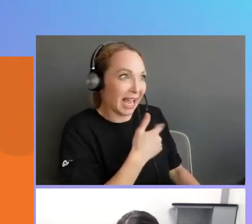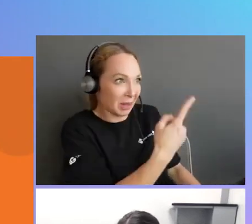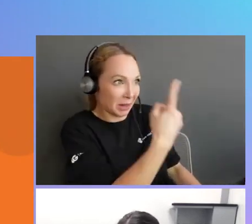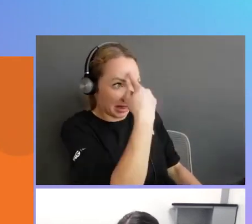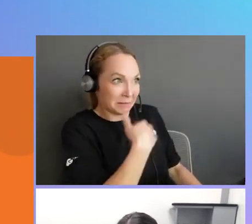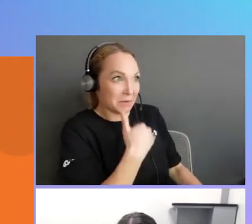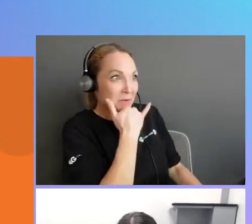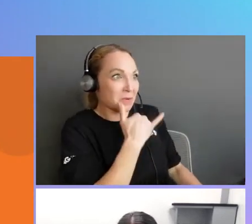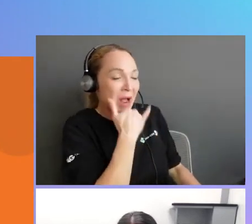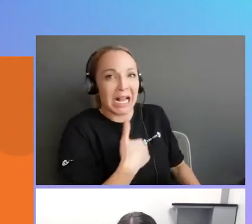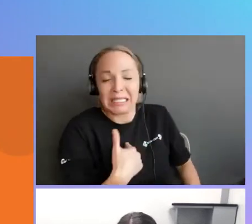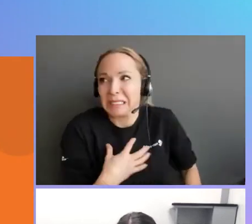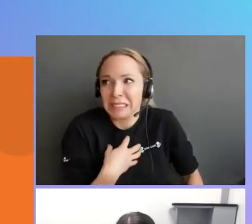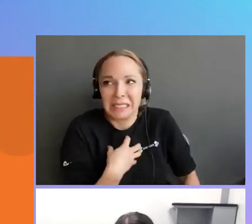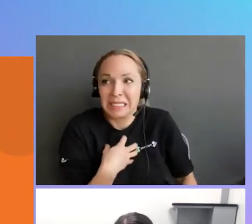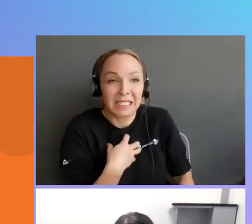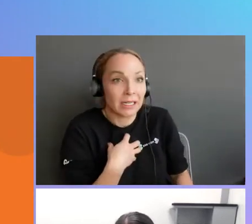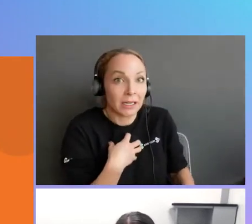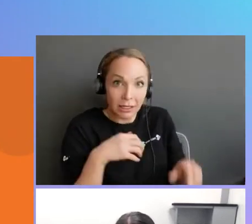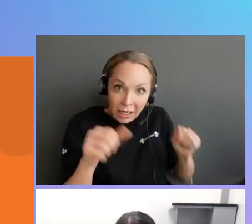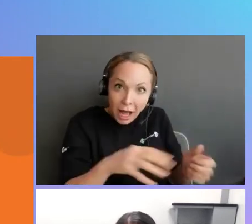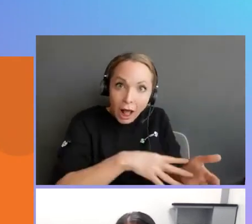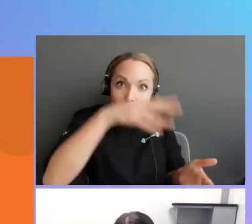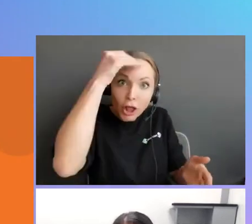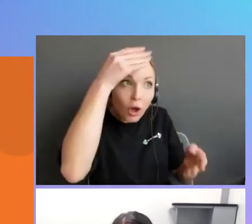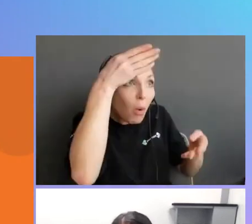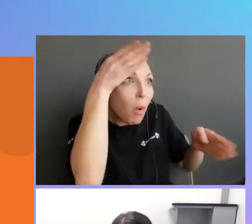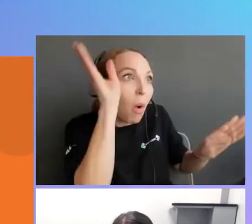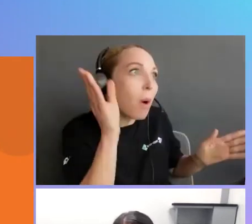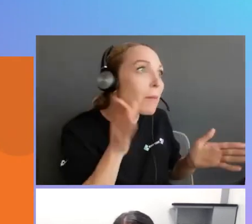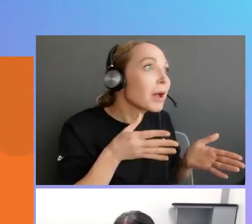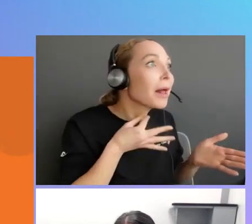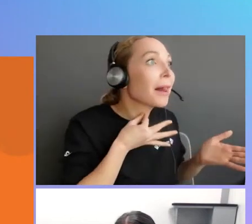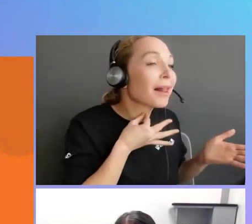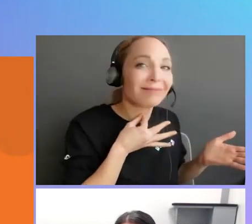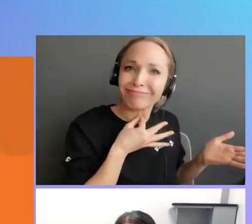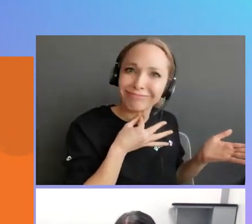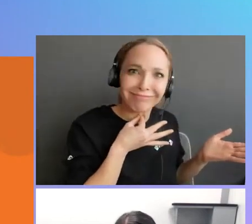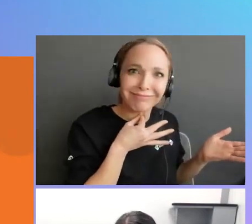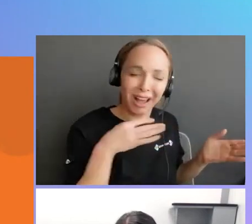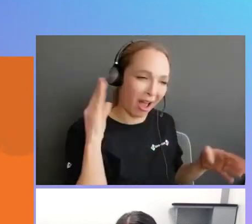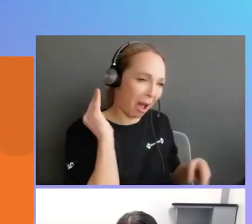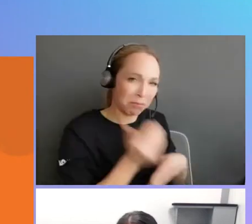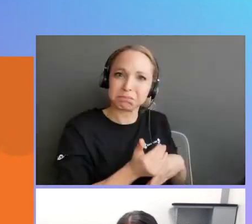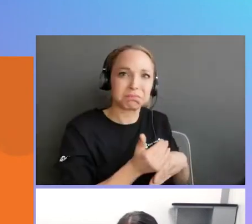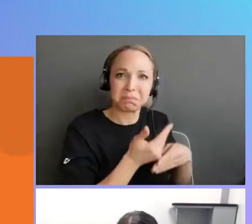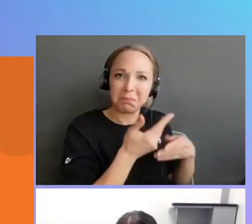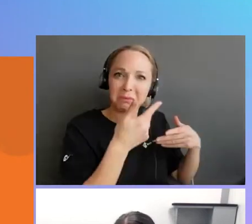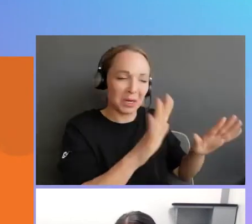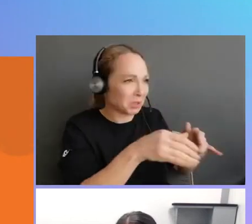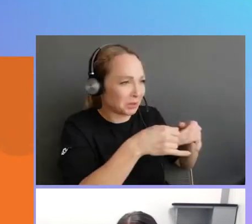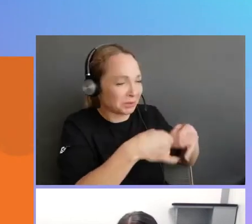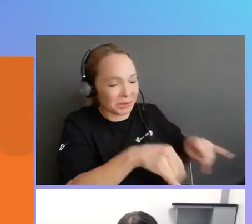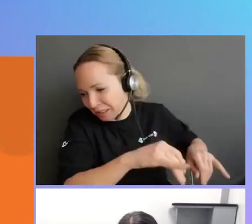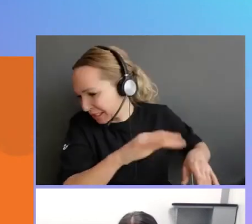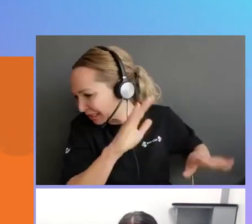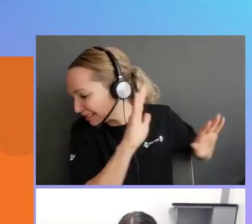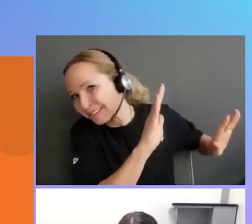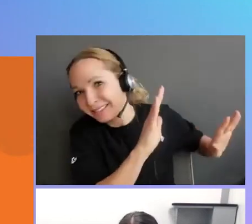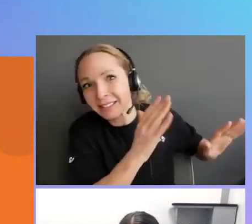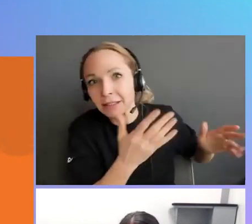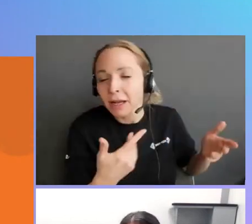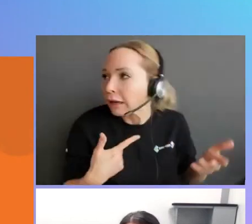learning. By forcing us to identify what's already happening and going well, change becomes a way to build